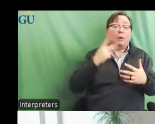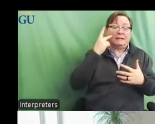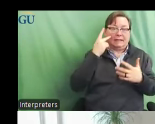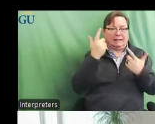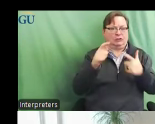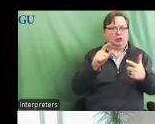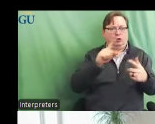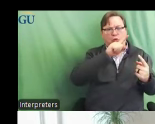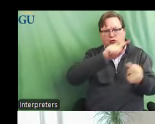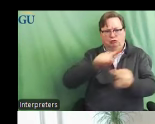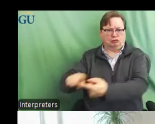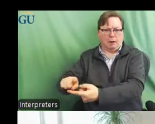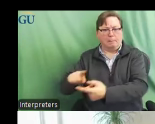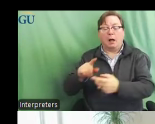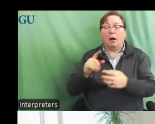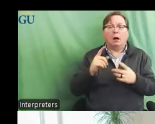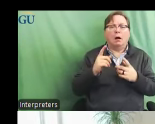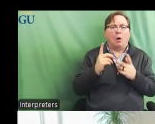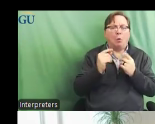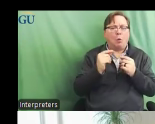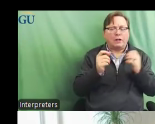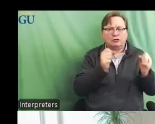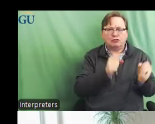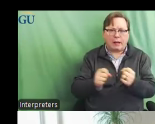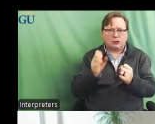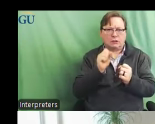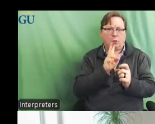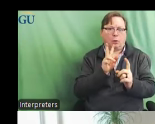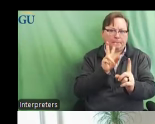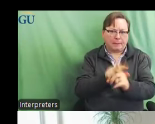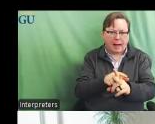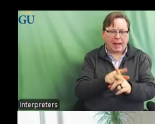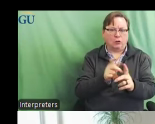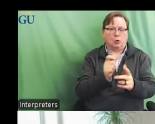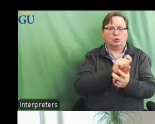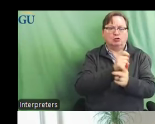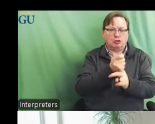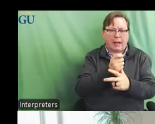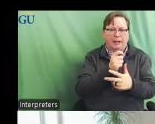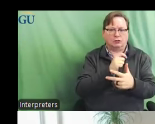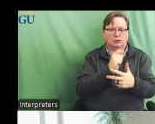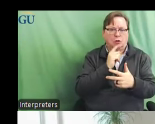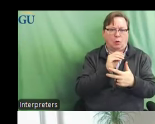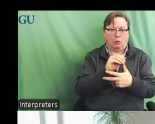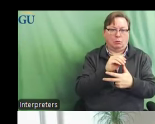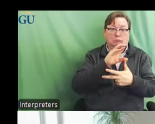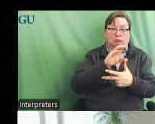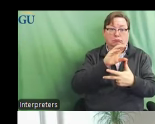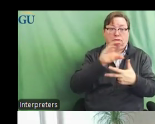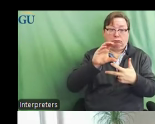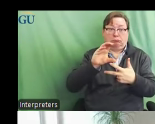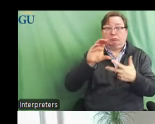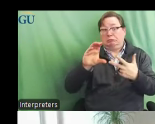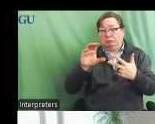the strategies that we can use to help change that so that we don't lose these families to follow